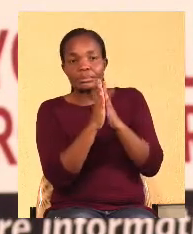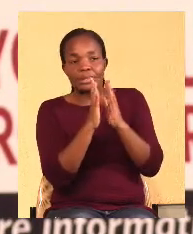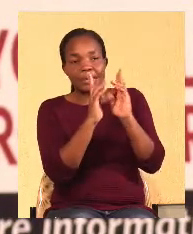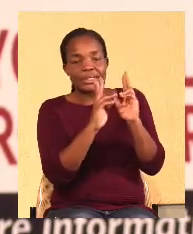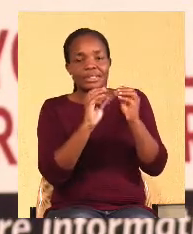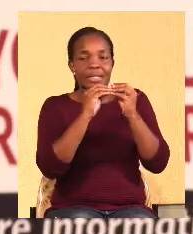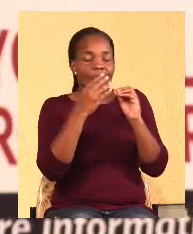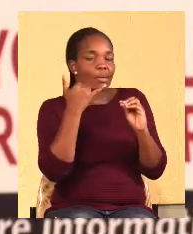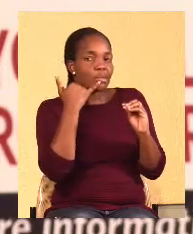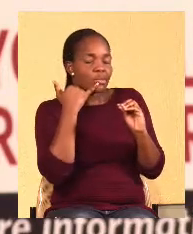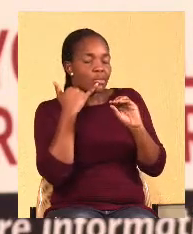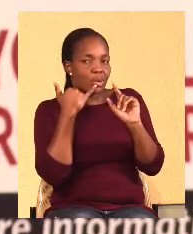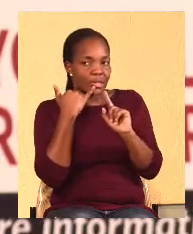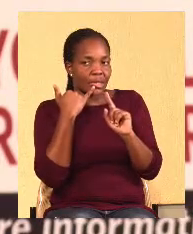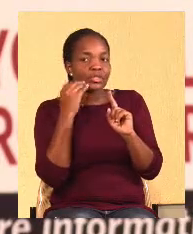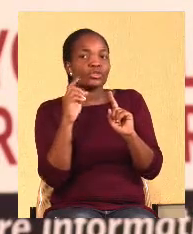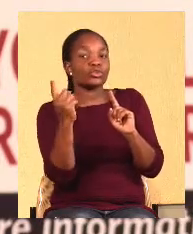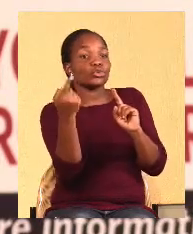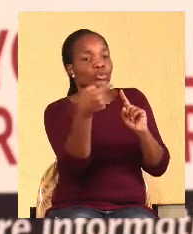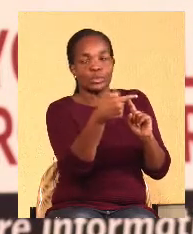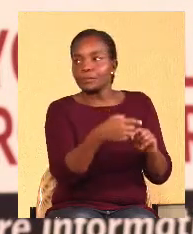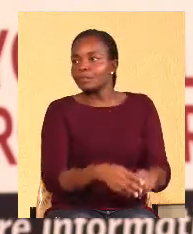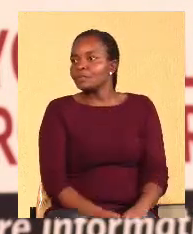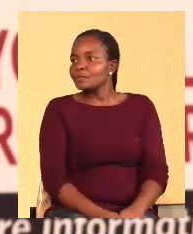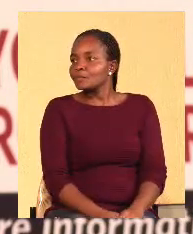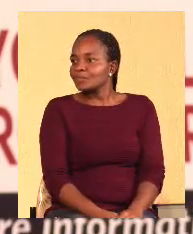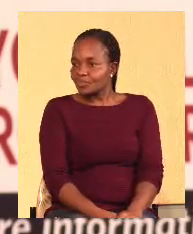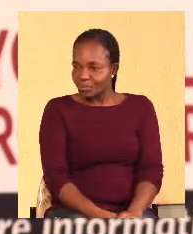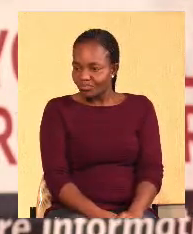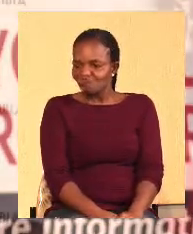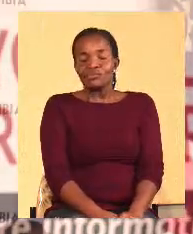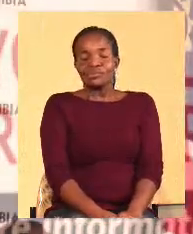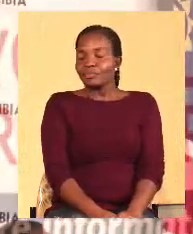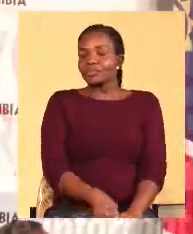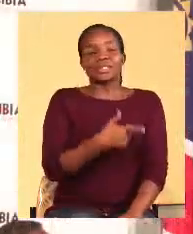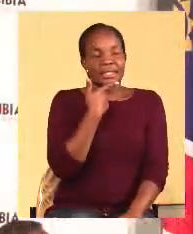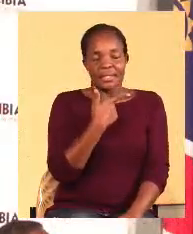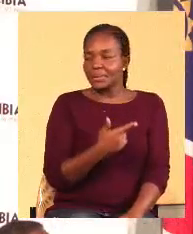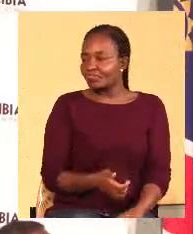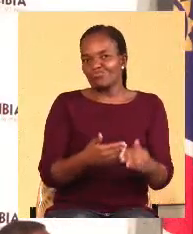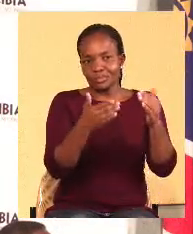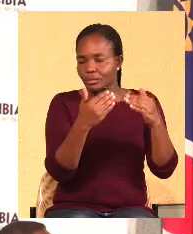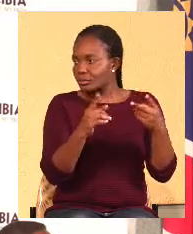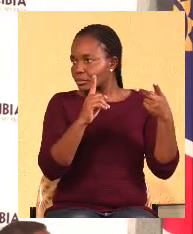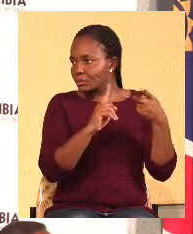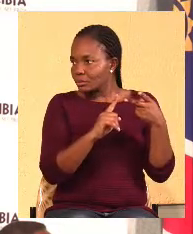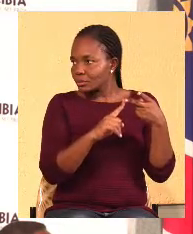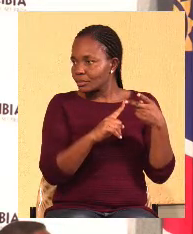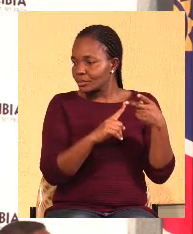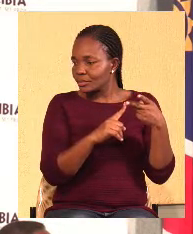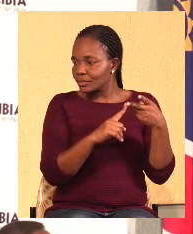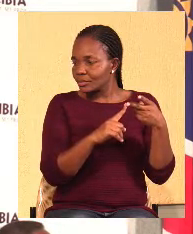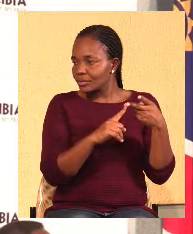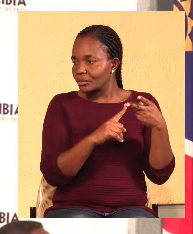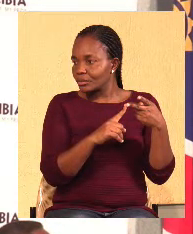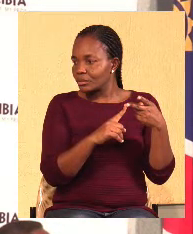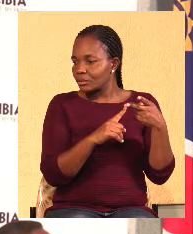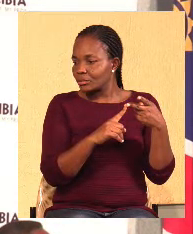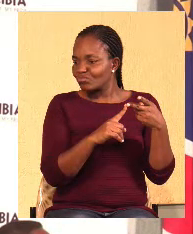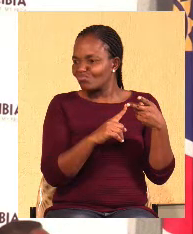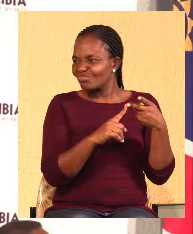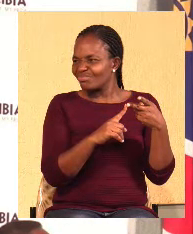is followed up. Thank you. I hope I answered the question. Thank you very much. The second question related to the situation